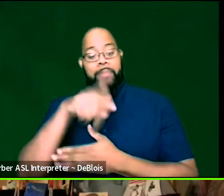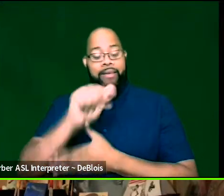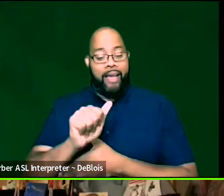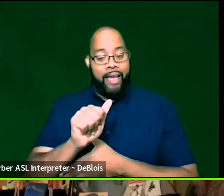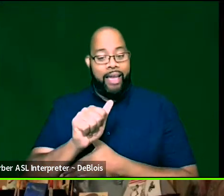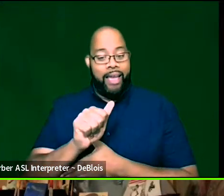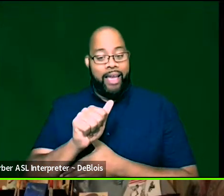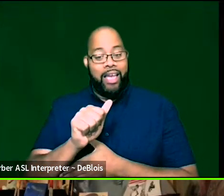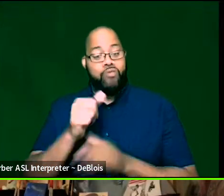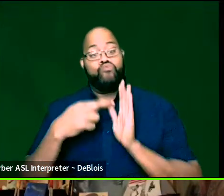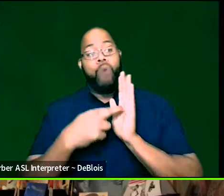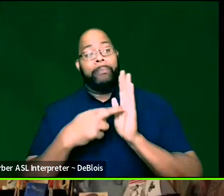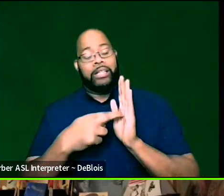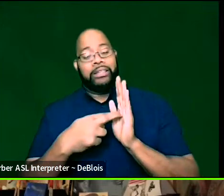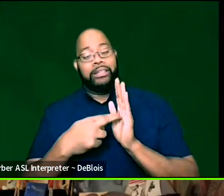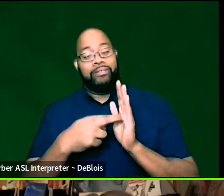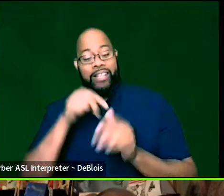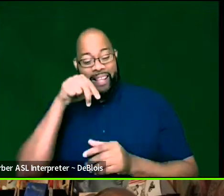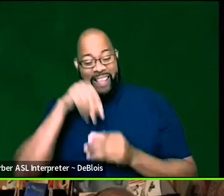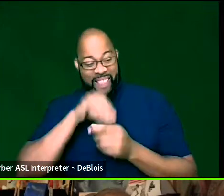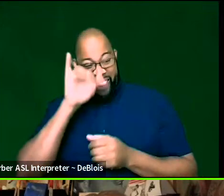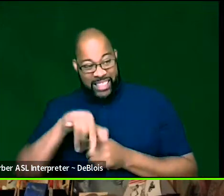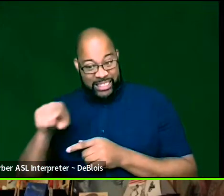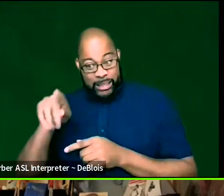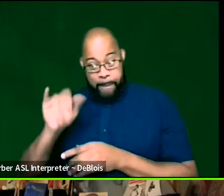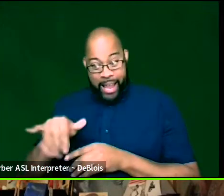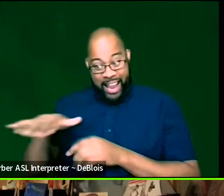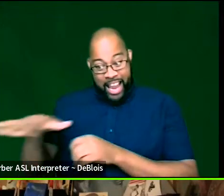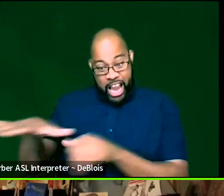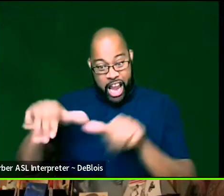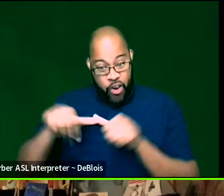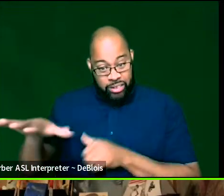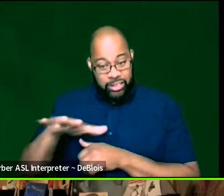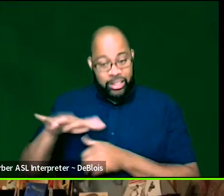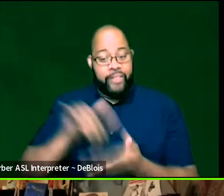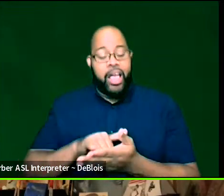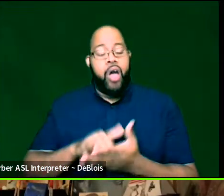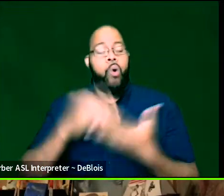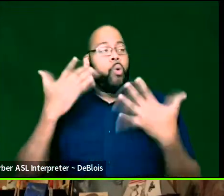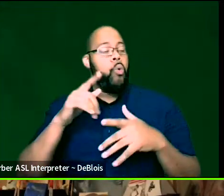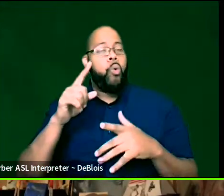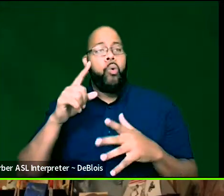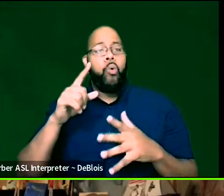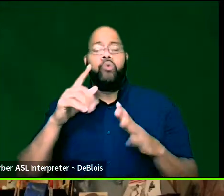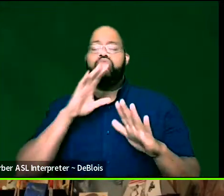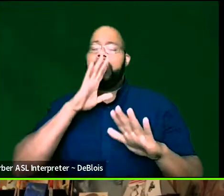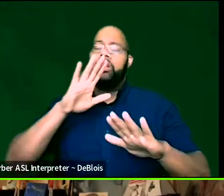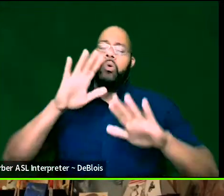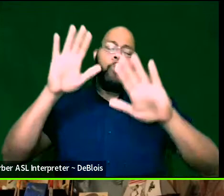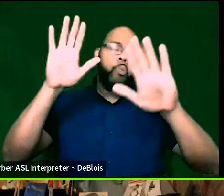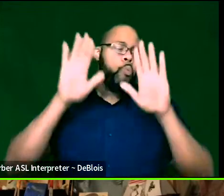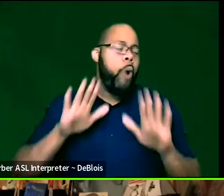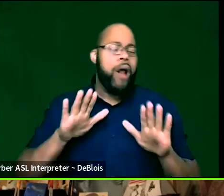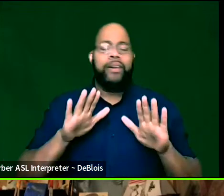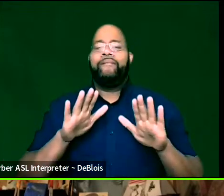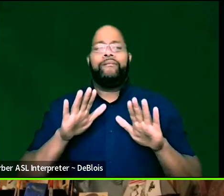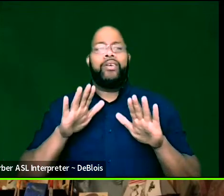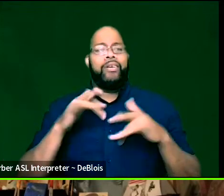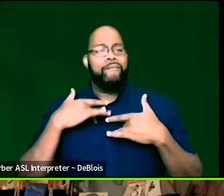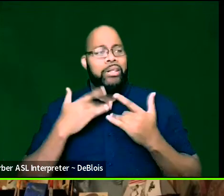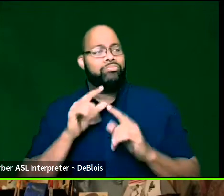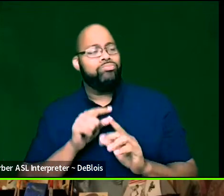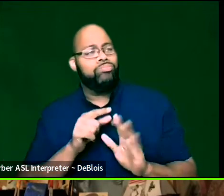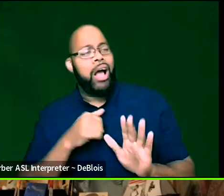EPA representative in this Chesapeake Bay was a monumental step. And